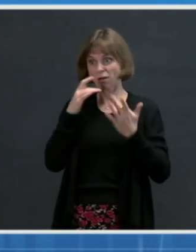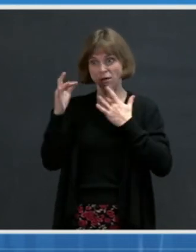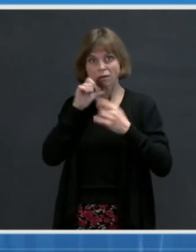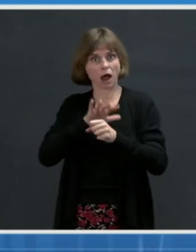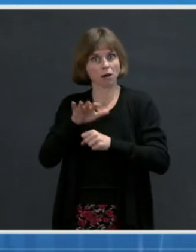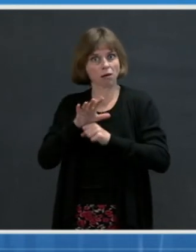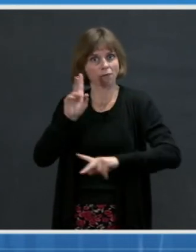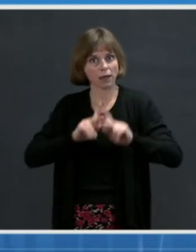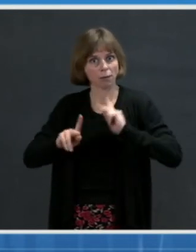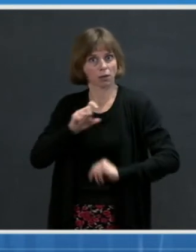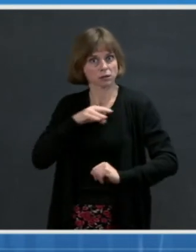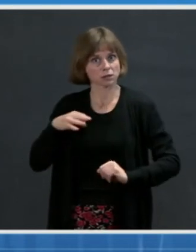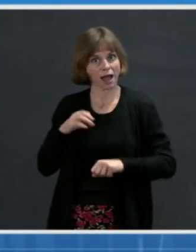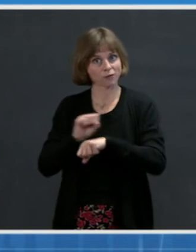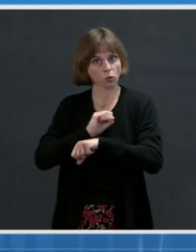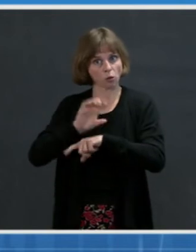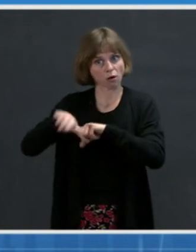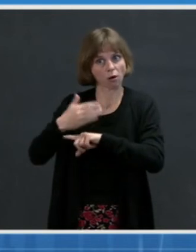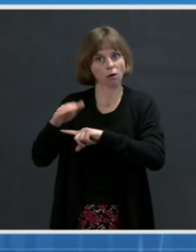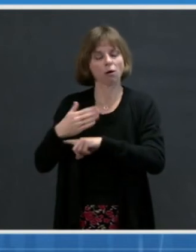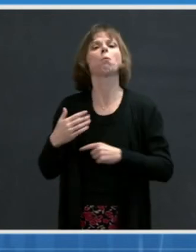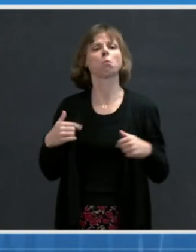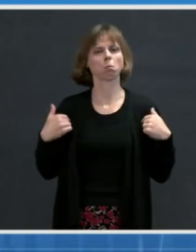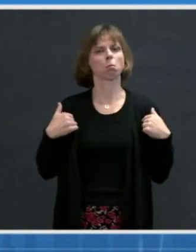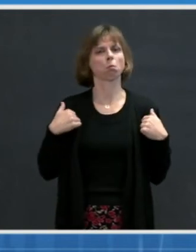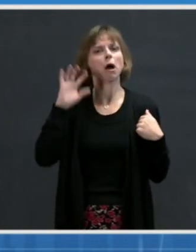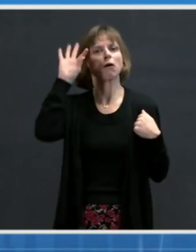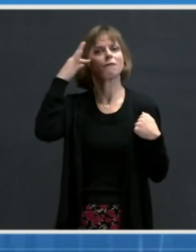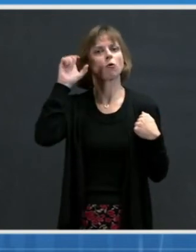weekends, the federal government stands ready to help.